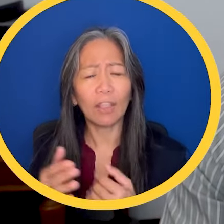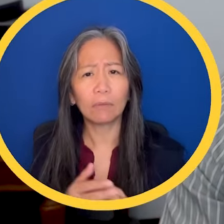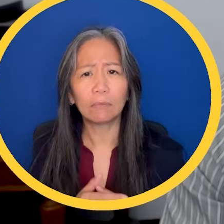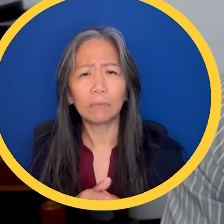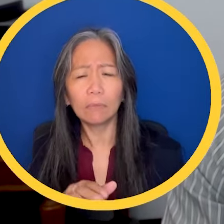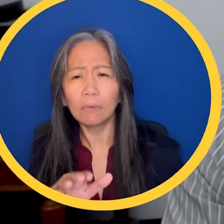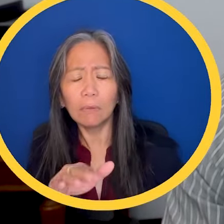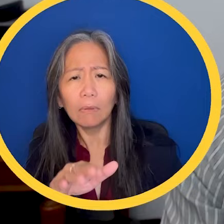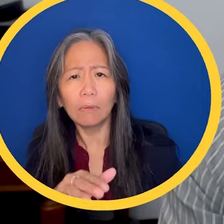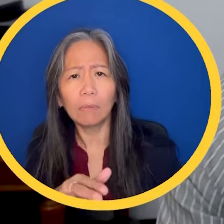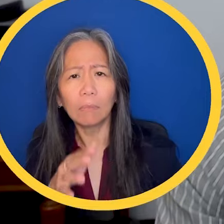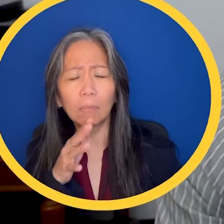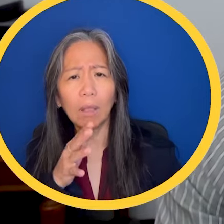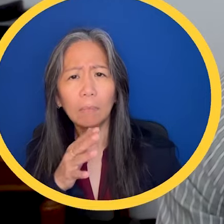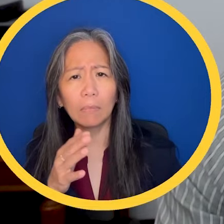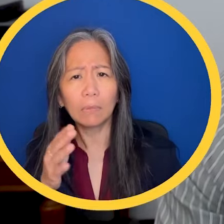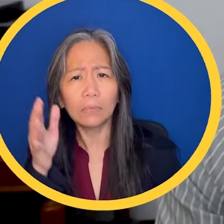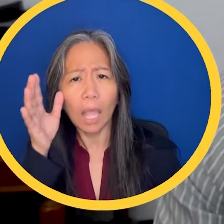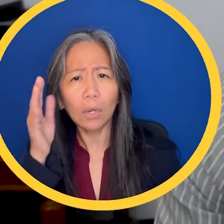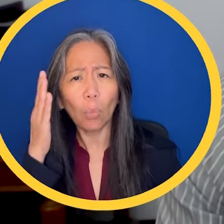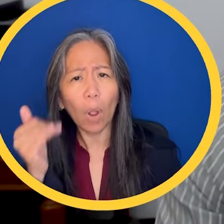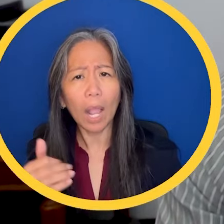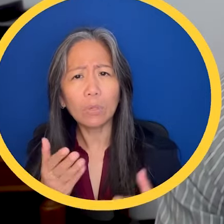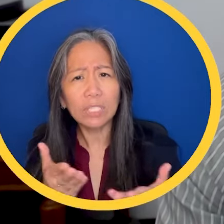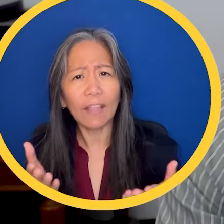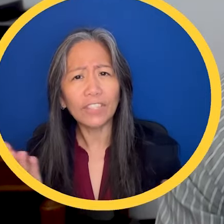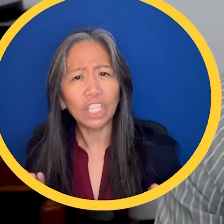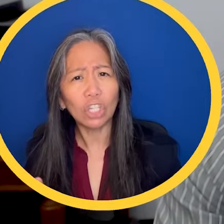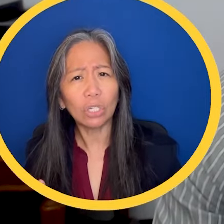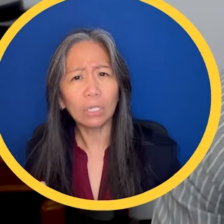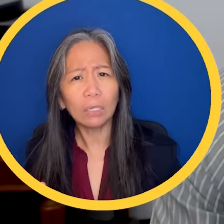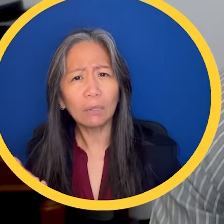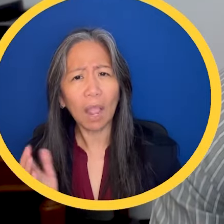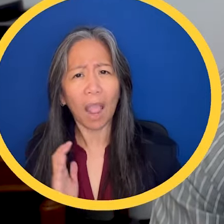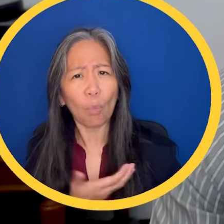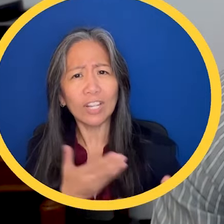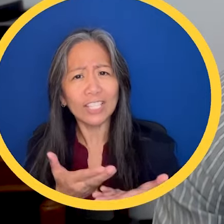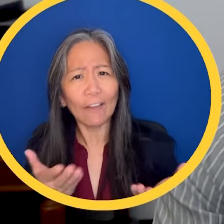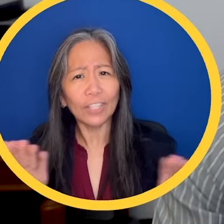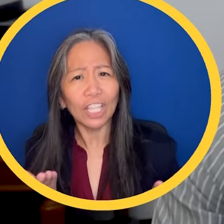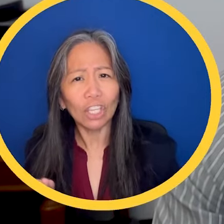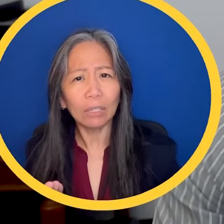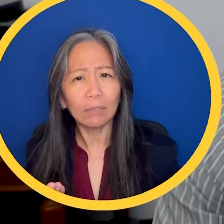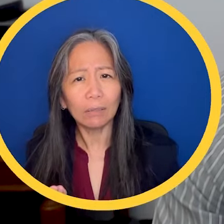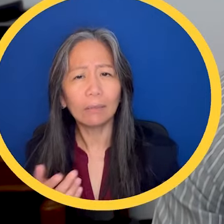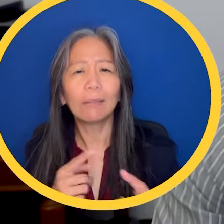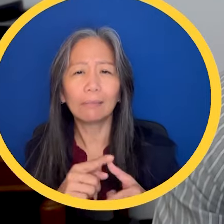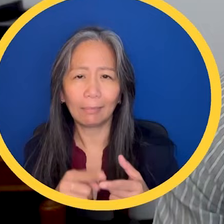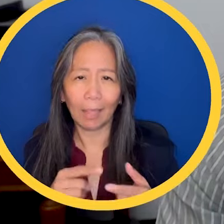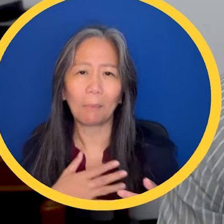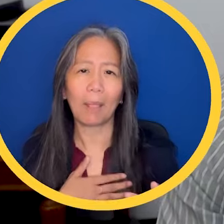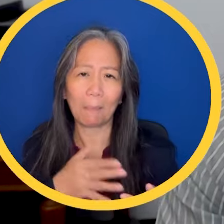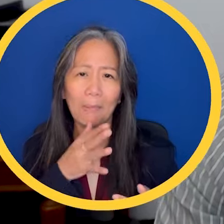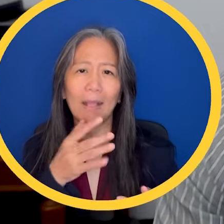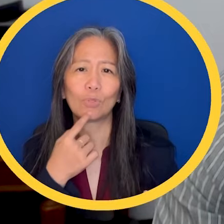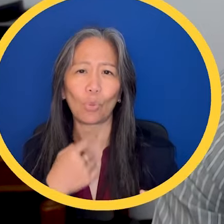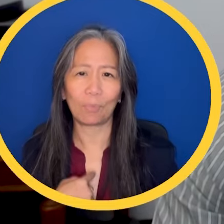say, Mom and Dad, why is your stuff here? Why is our stuff here? And it's there that my mom told me that